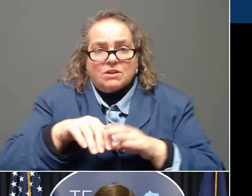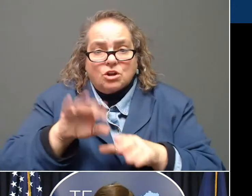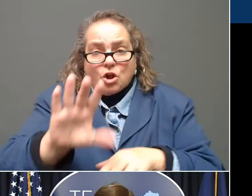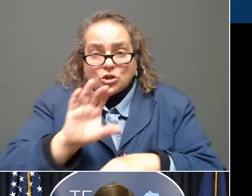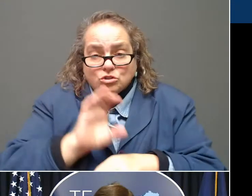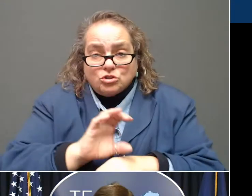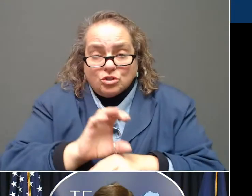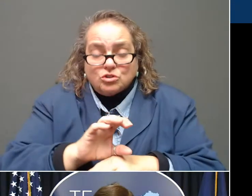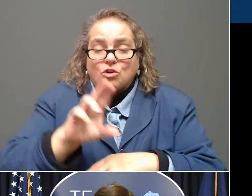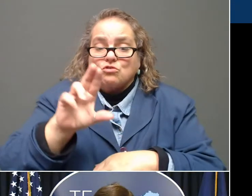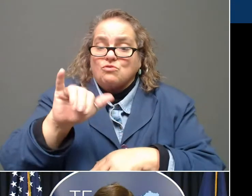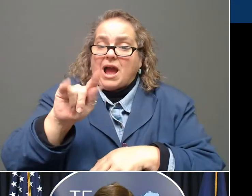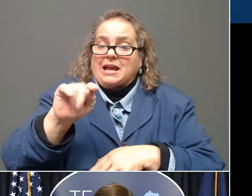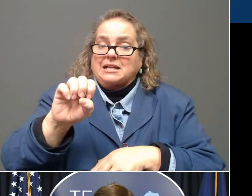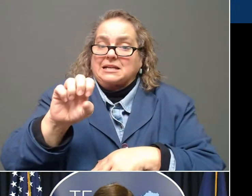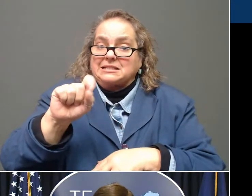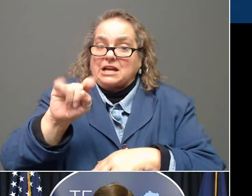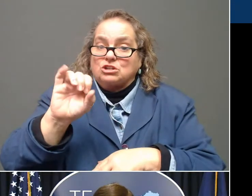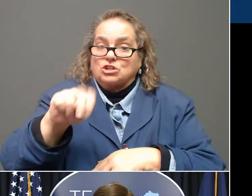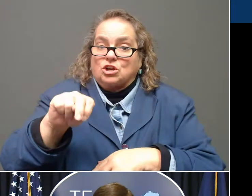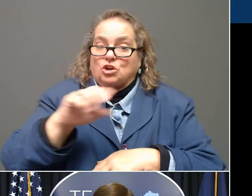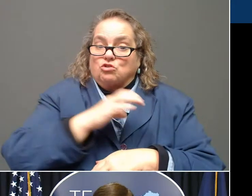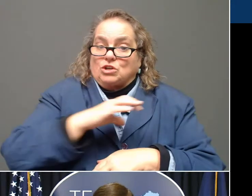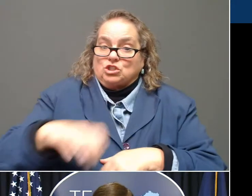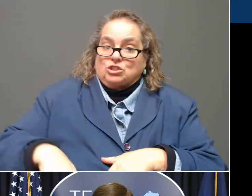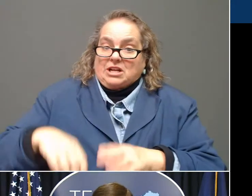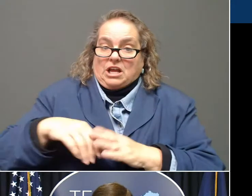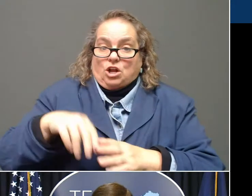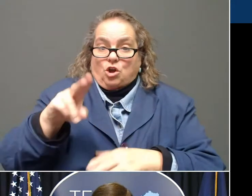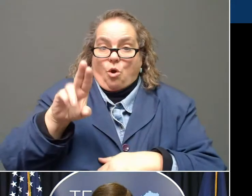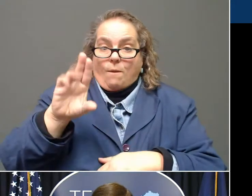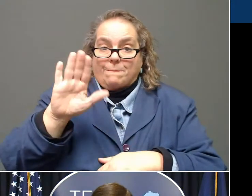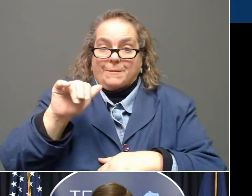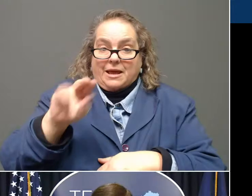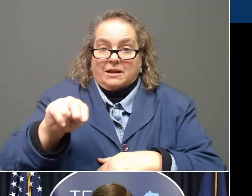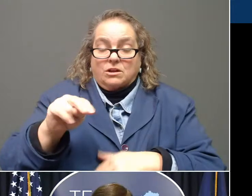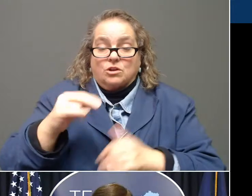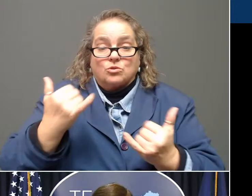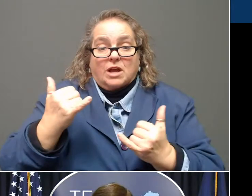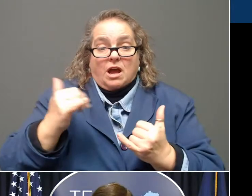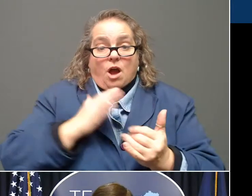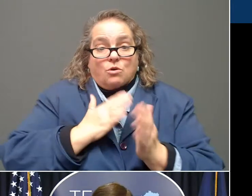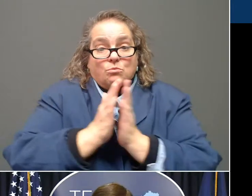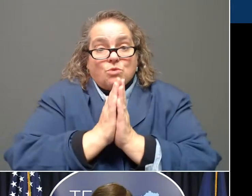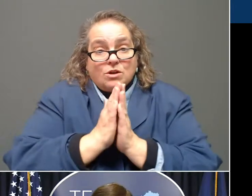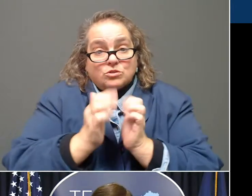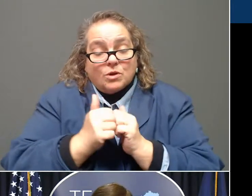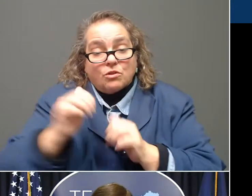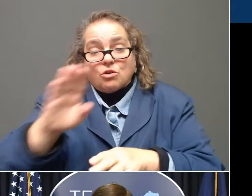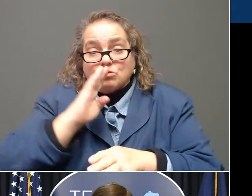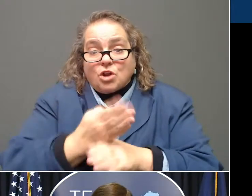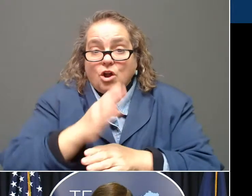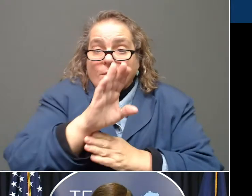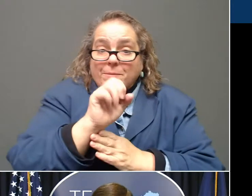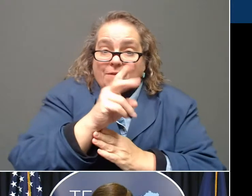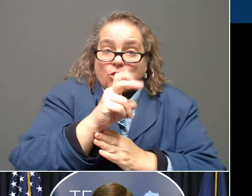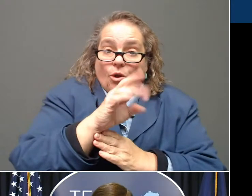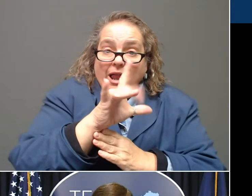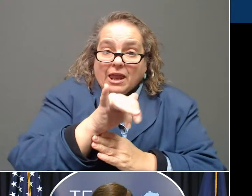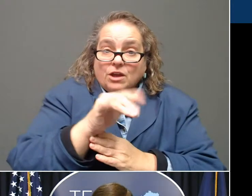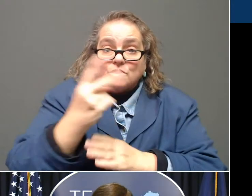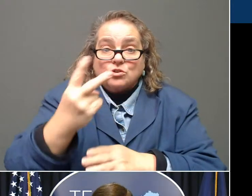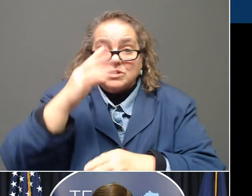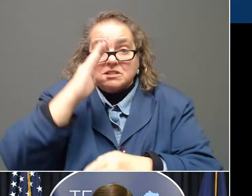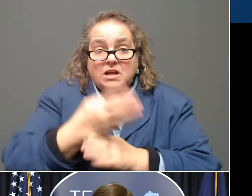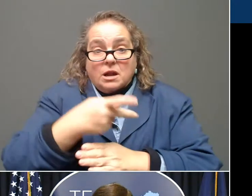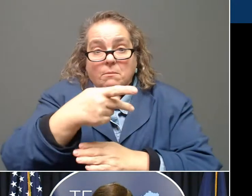met her first husband, Newell Edward Bridewell, who passed away from cancer in 1981. Following that loss, she found